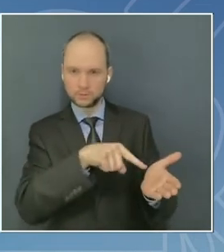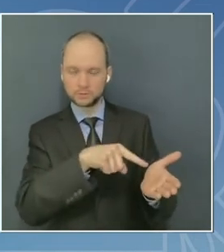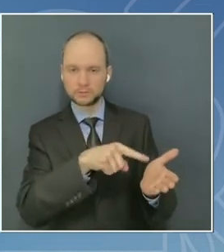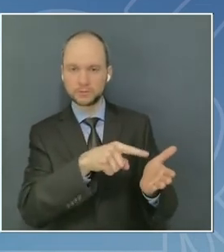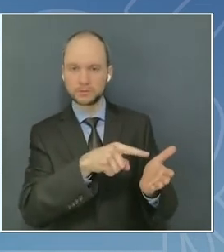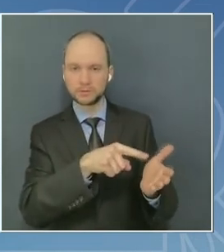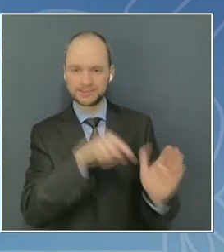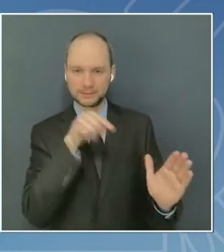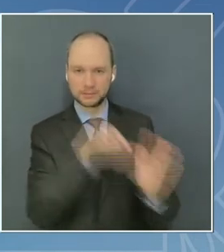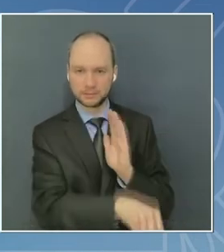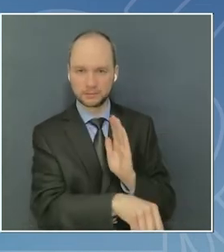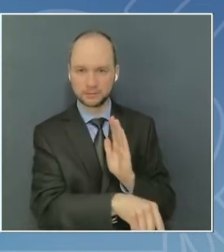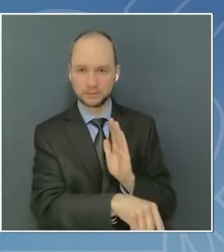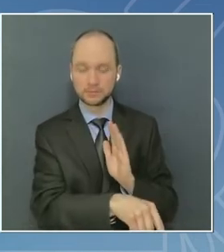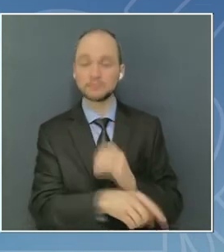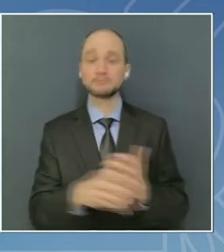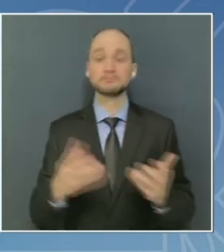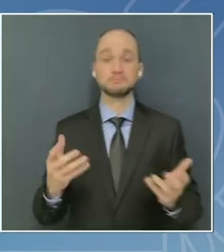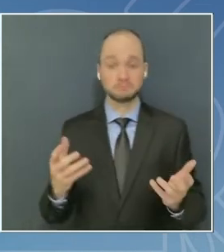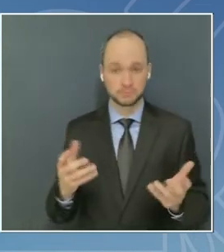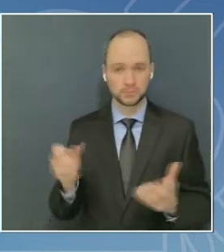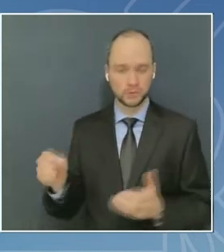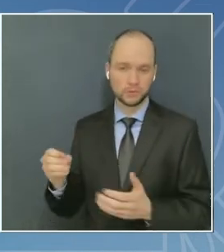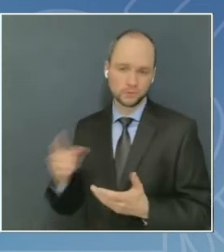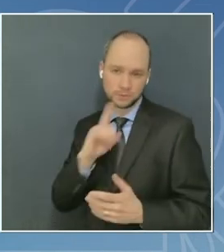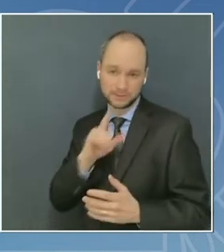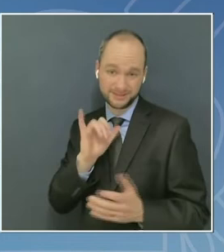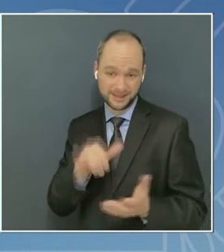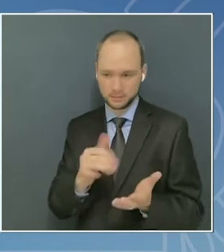My uncle pretended to be a fisherman,